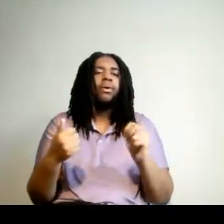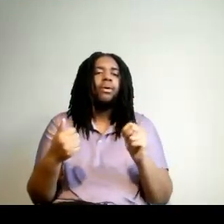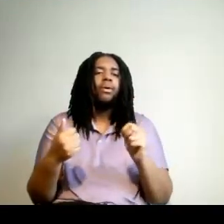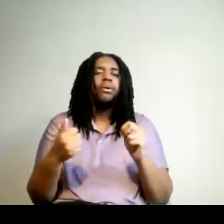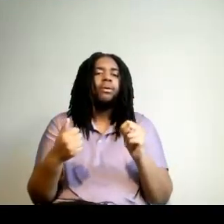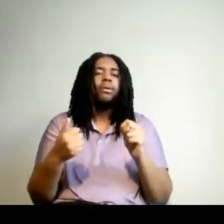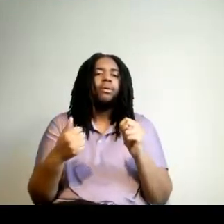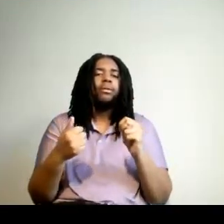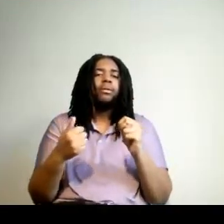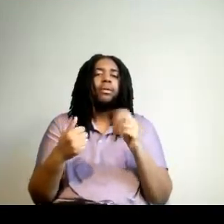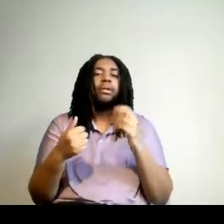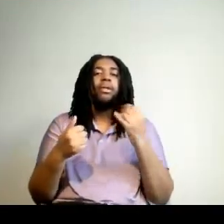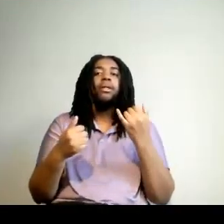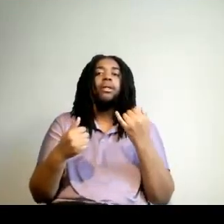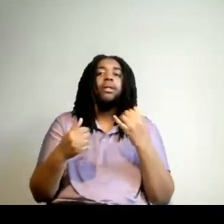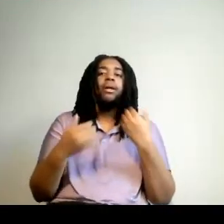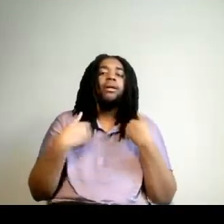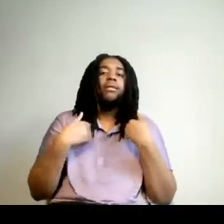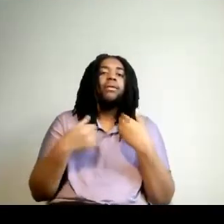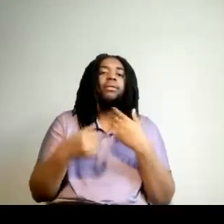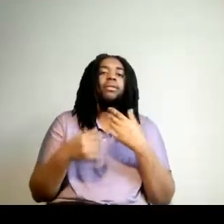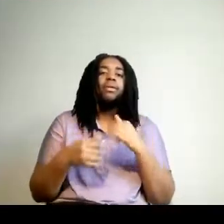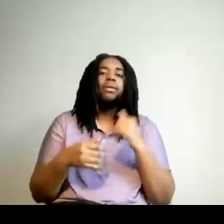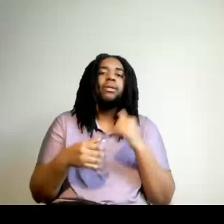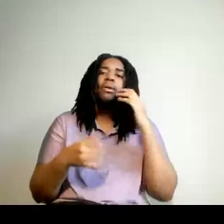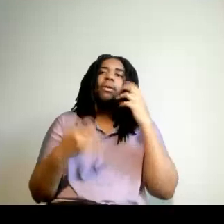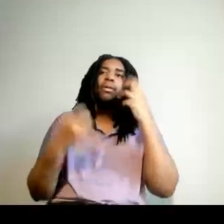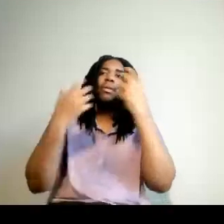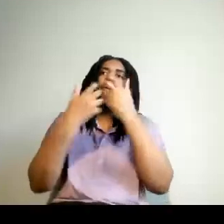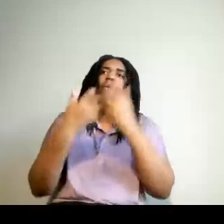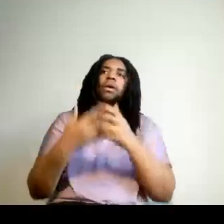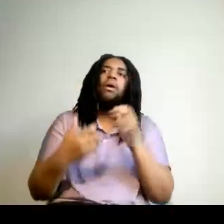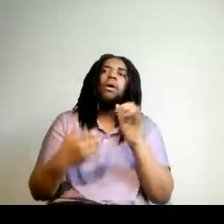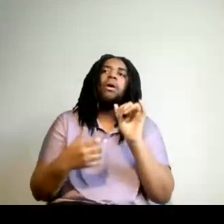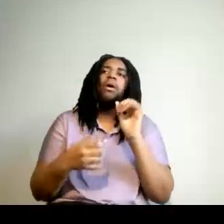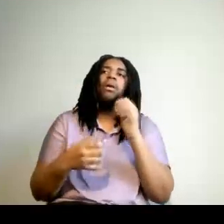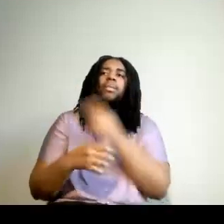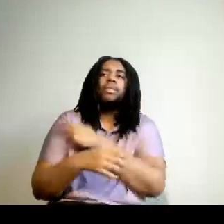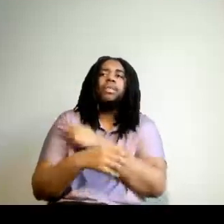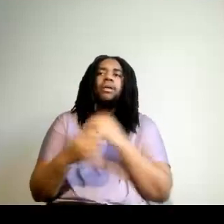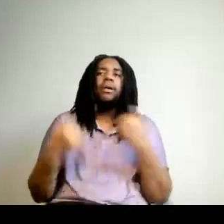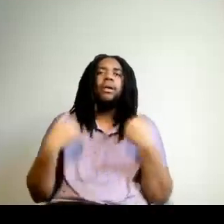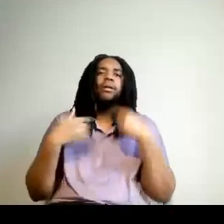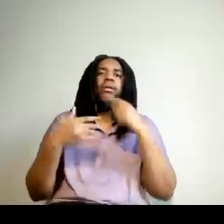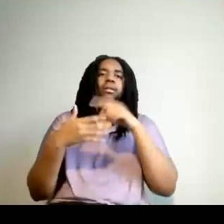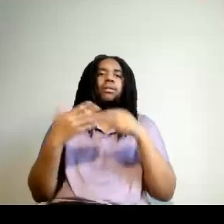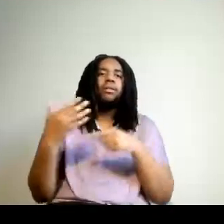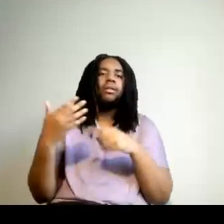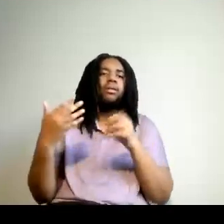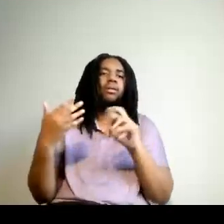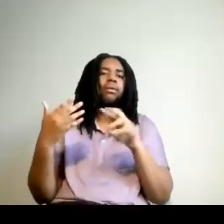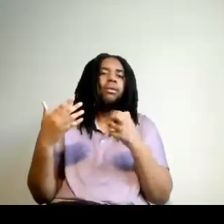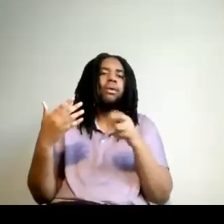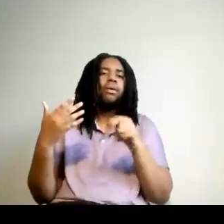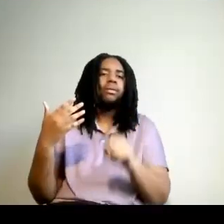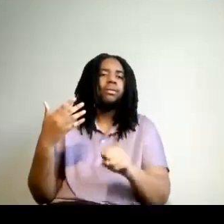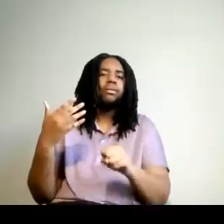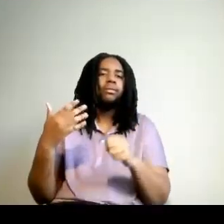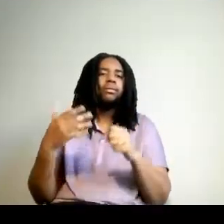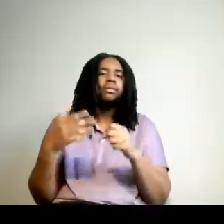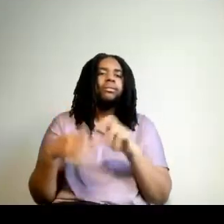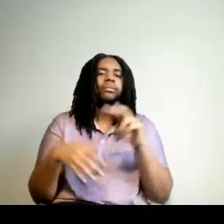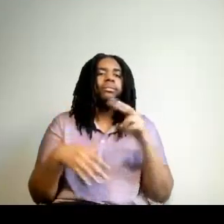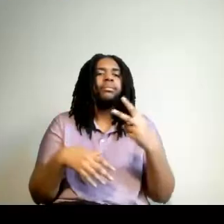screening based on the organs. So you know what organ a patient has. The second part was to conduct interviews with